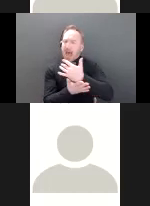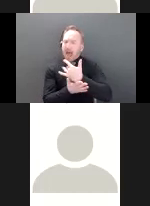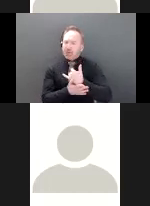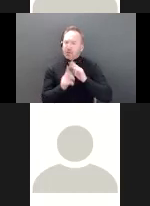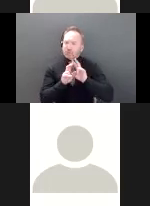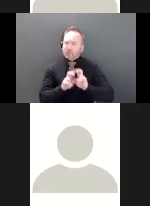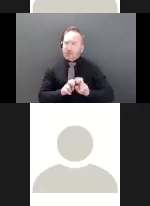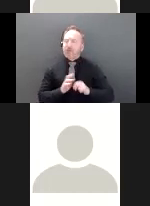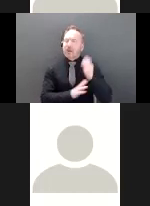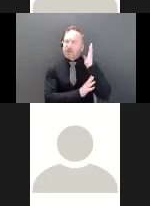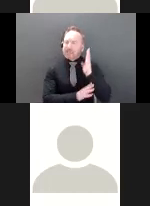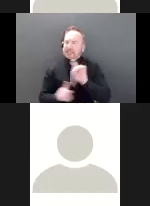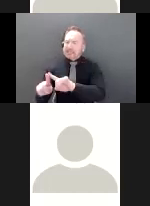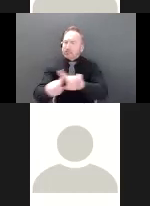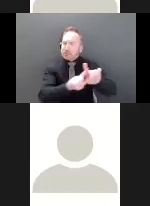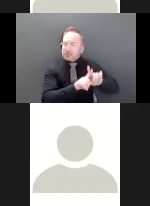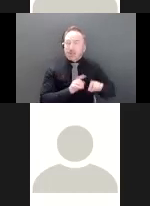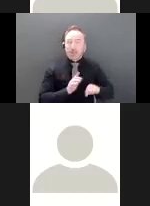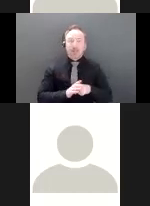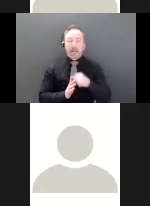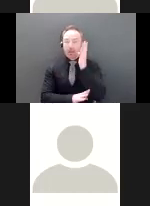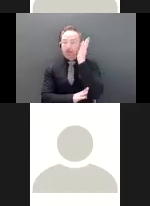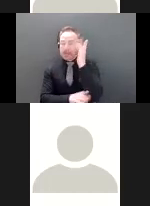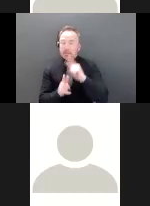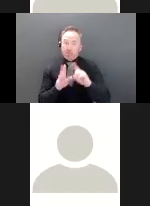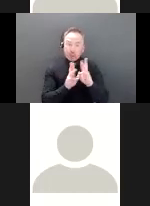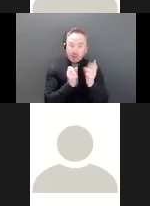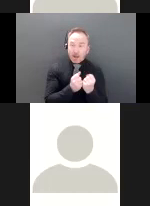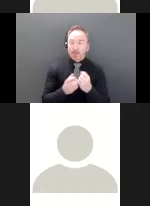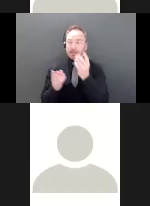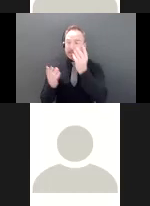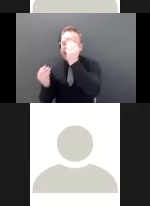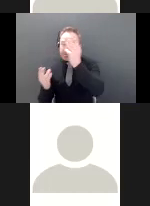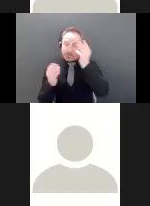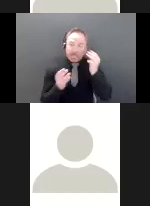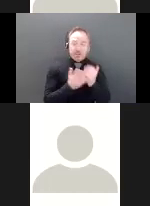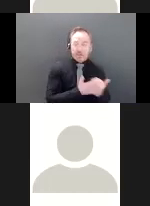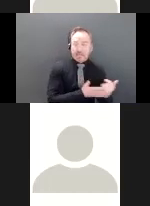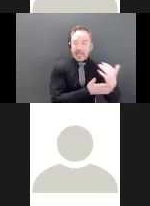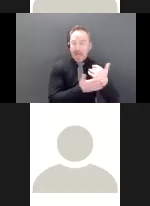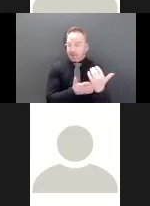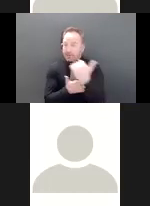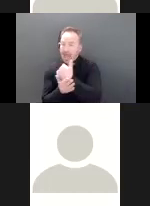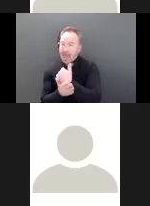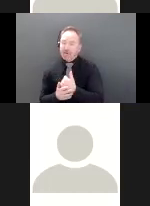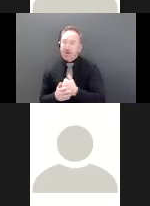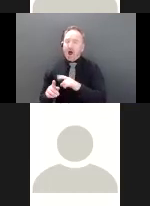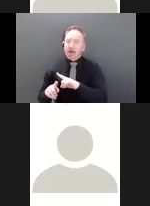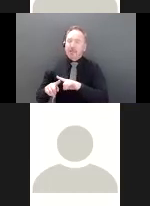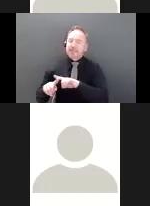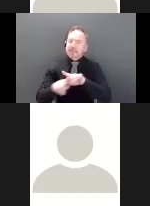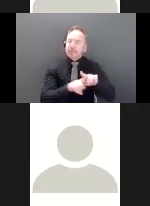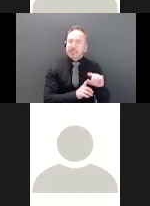do, presentations or workshops where we're collecting information from different sectors, we find that there's not a